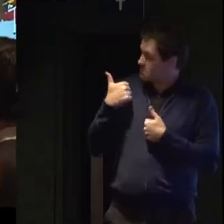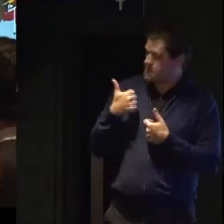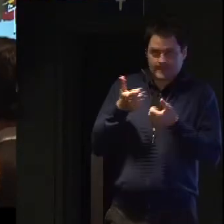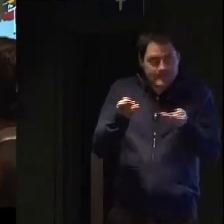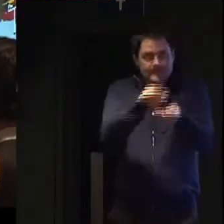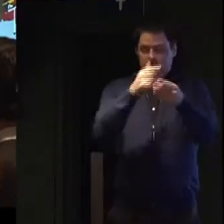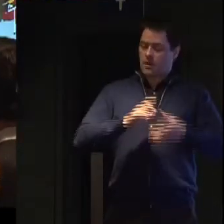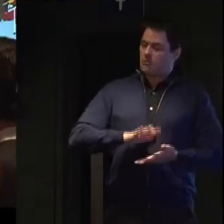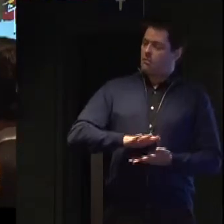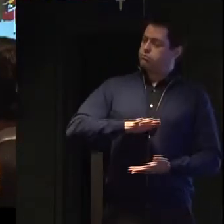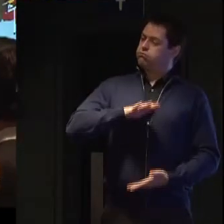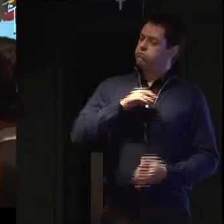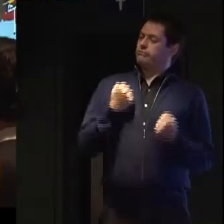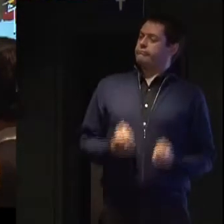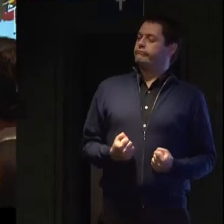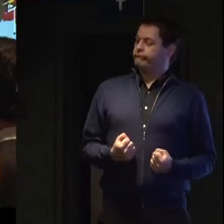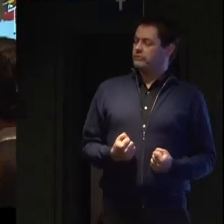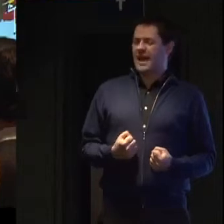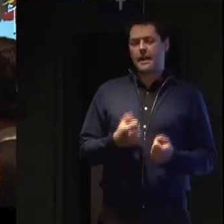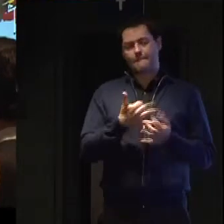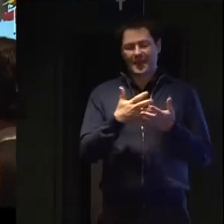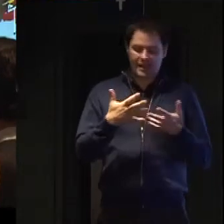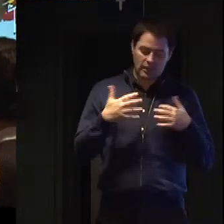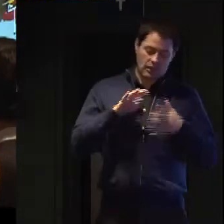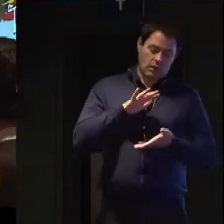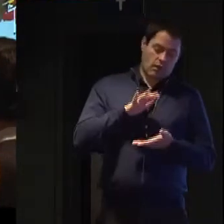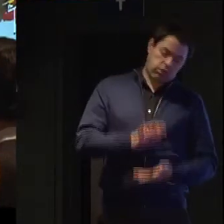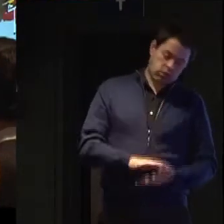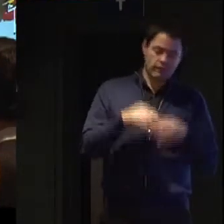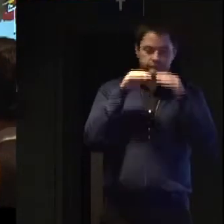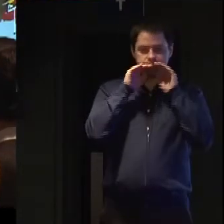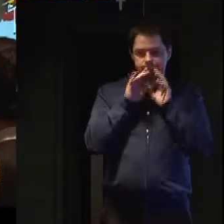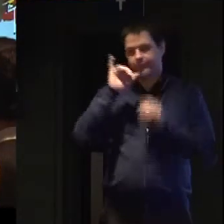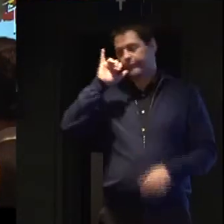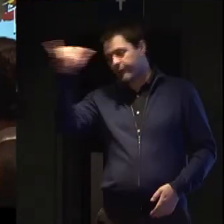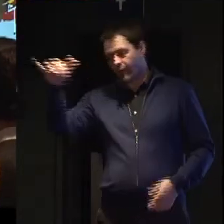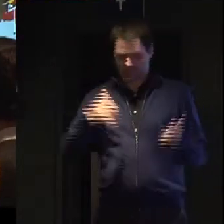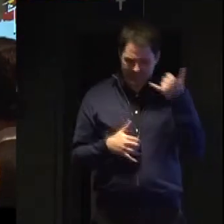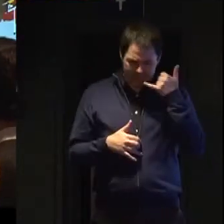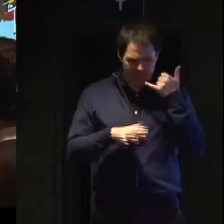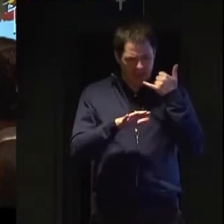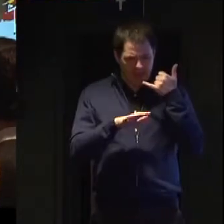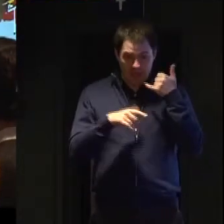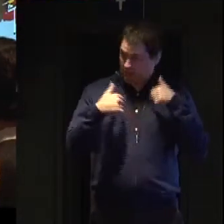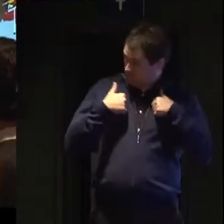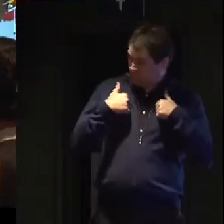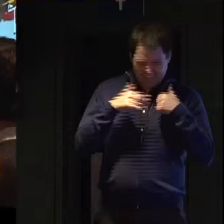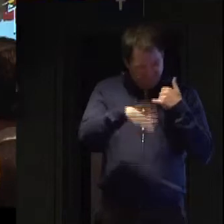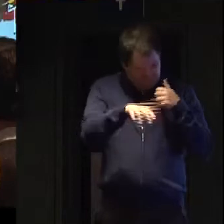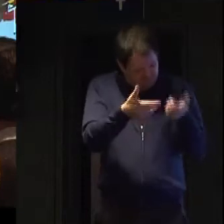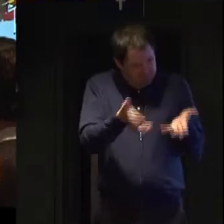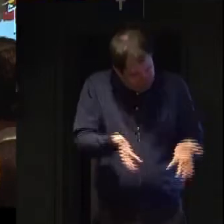give them confidence in what they're talking about. You know, we get a lot of calls in the office from access officers who will just say, am I right about